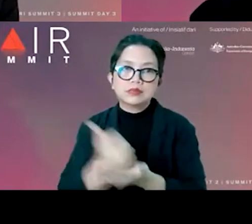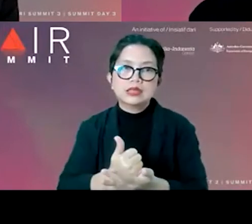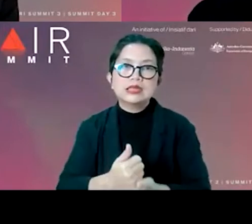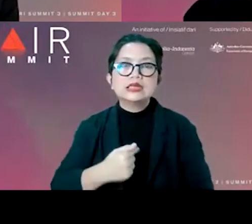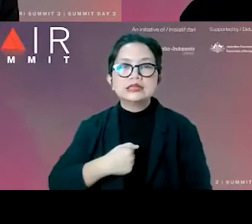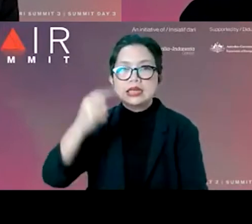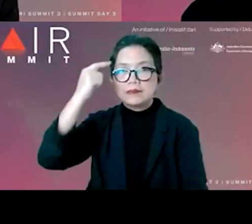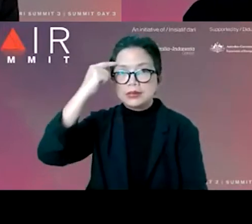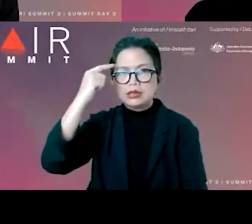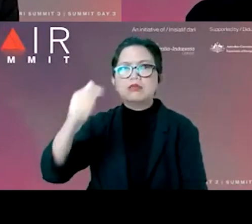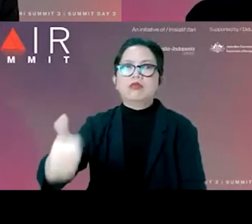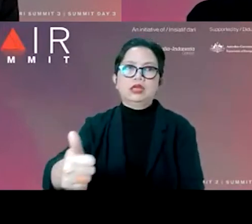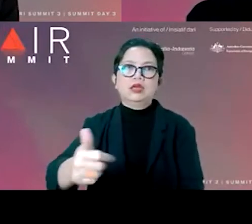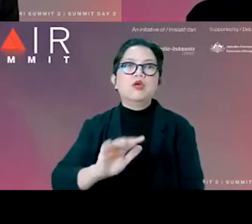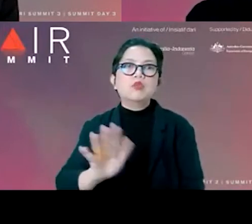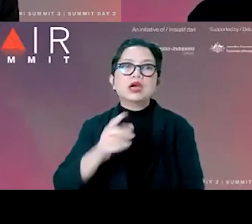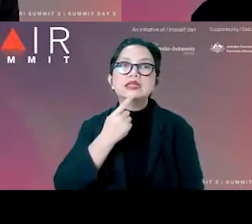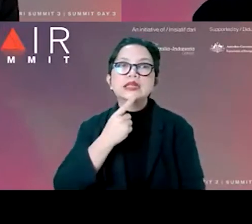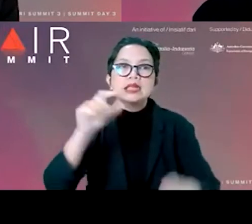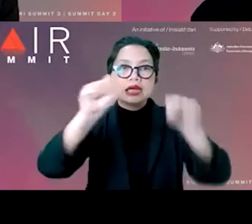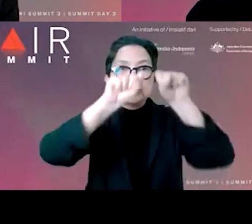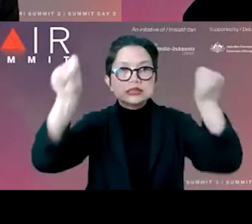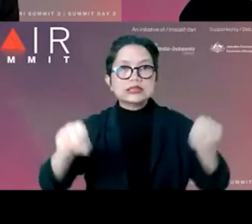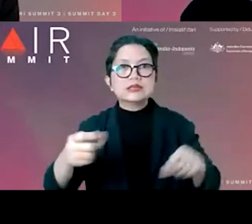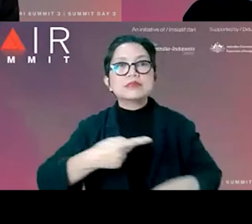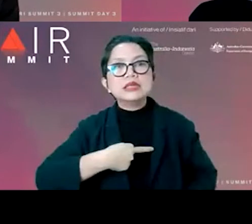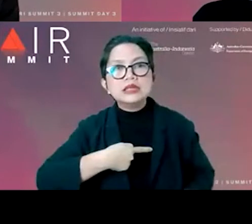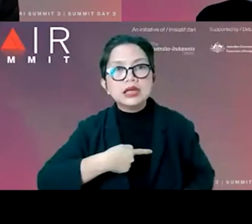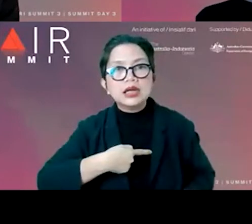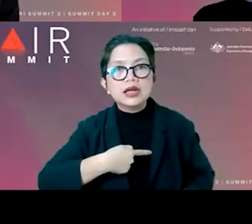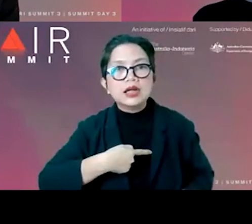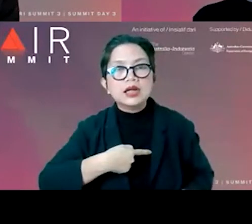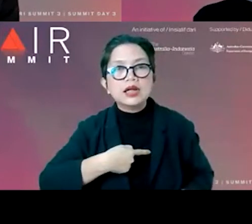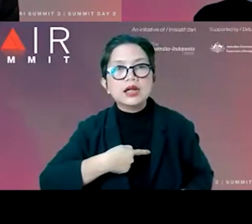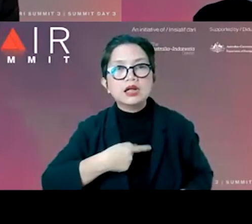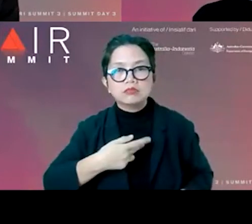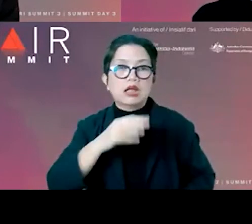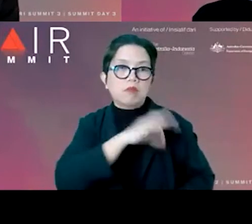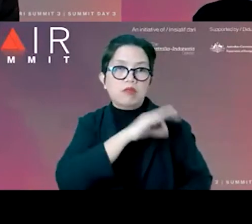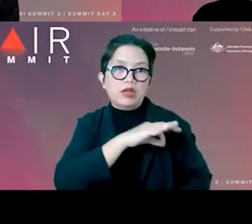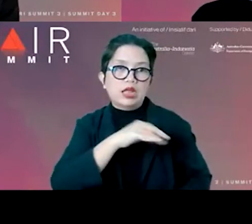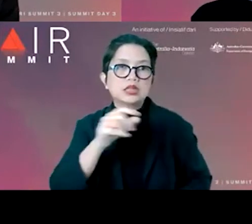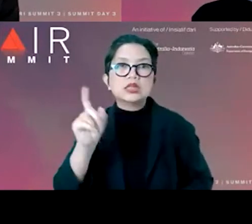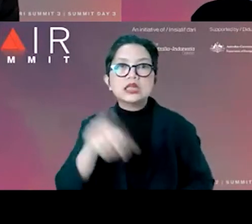model and methods are, more useful than others, but I think it's very important to have a model, especially if you can make that